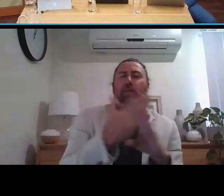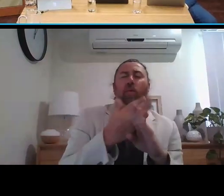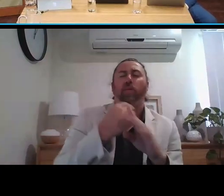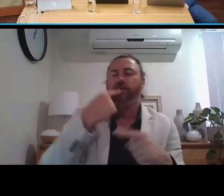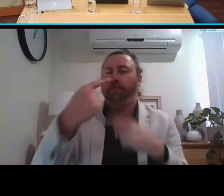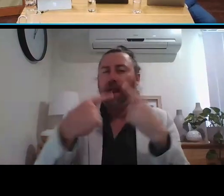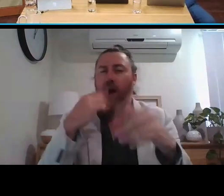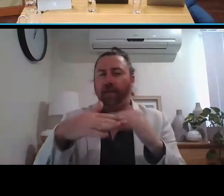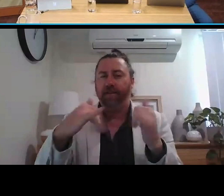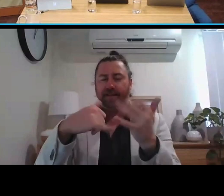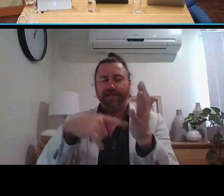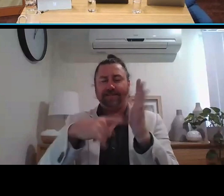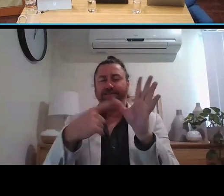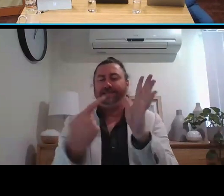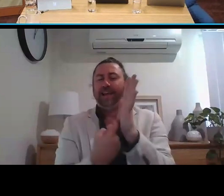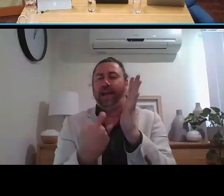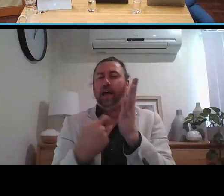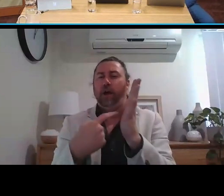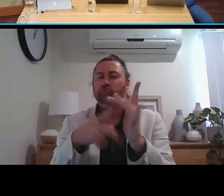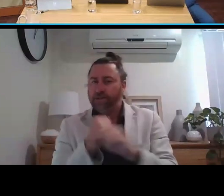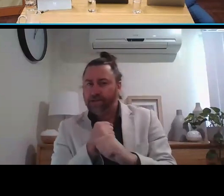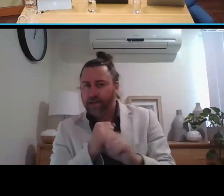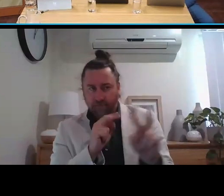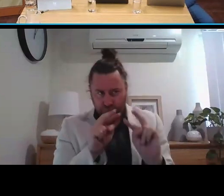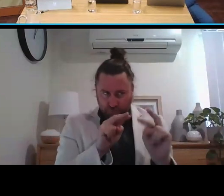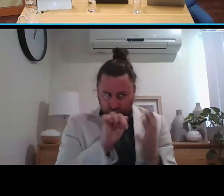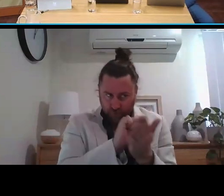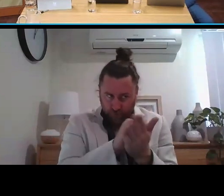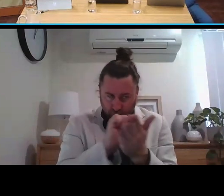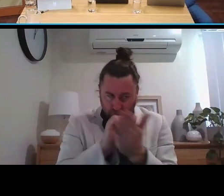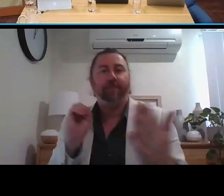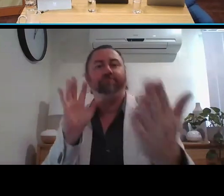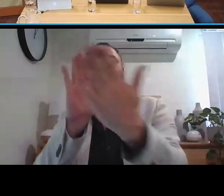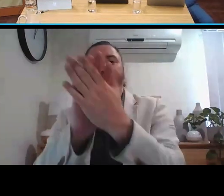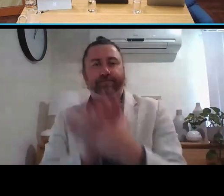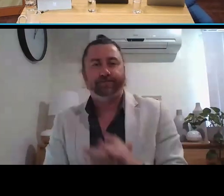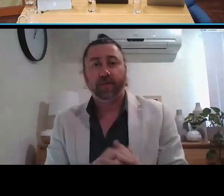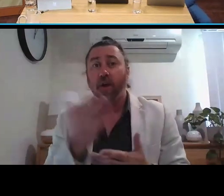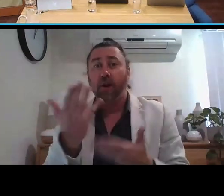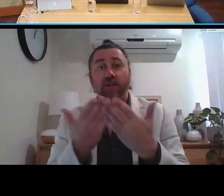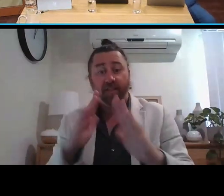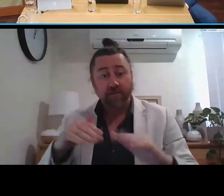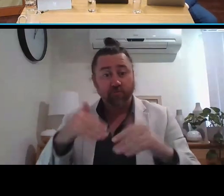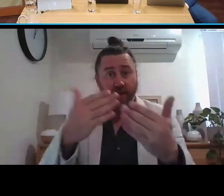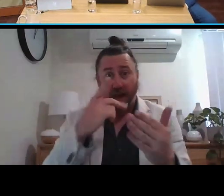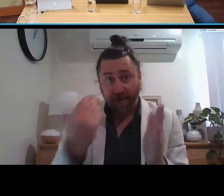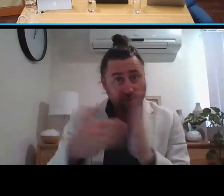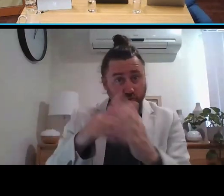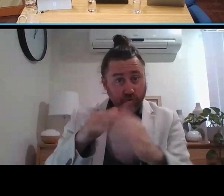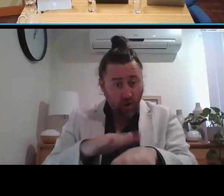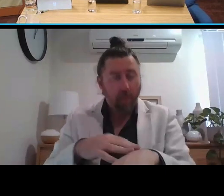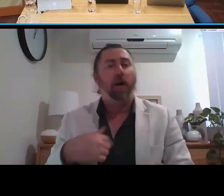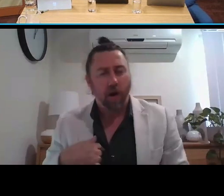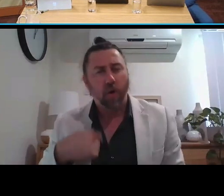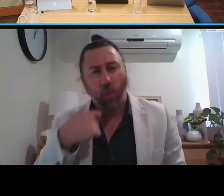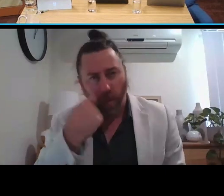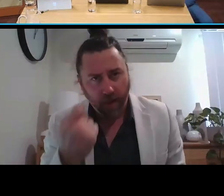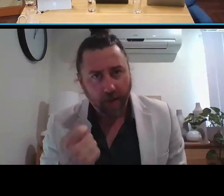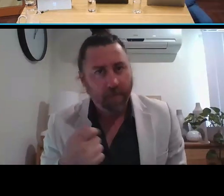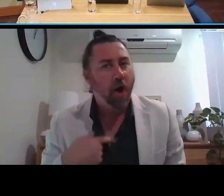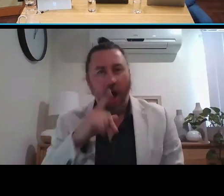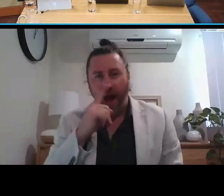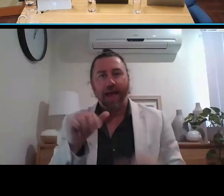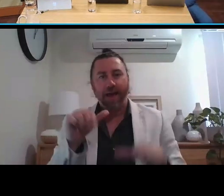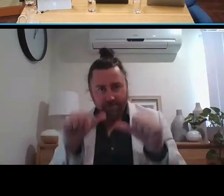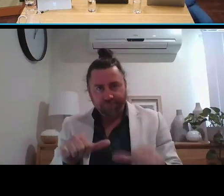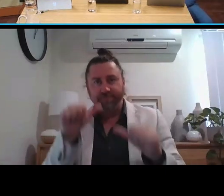around that later on in the webinar. If we can give providers more time, we will. However, I am unable to commit to those specific dates